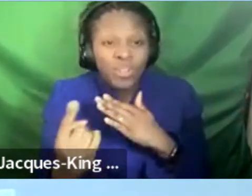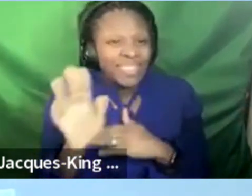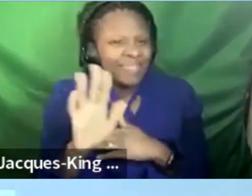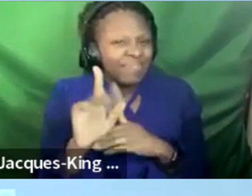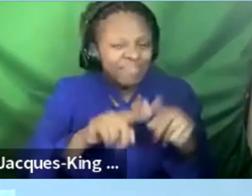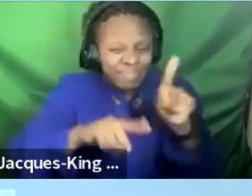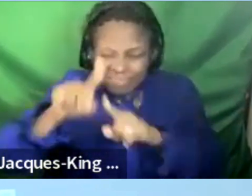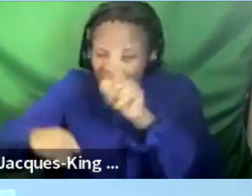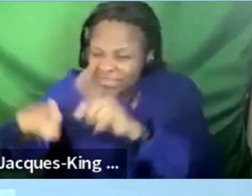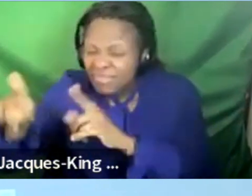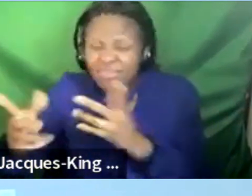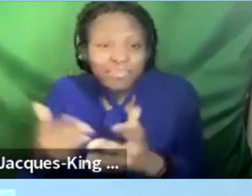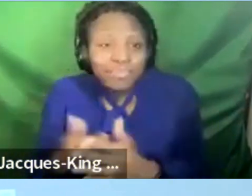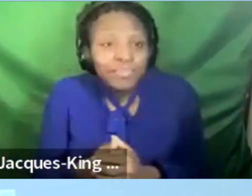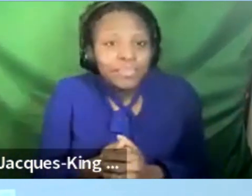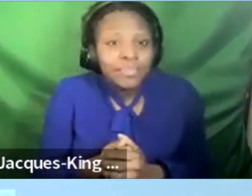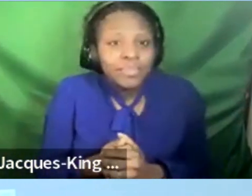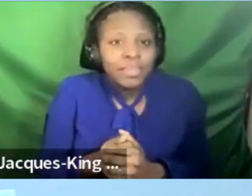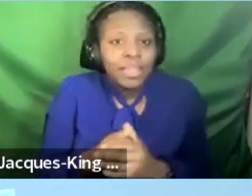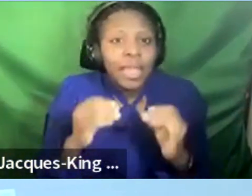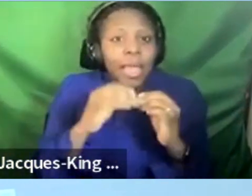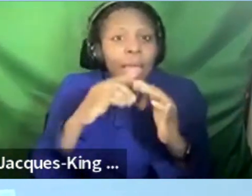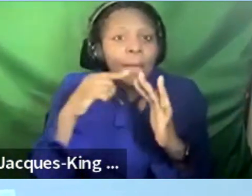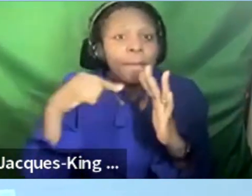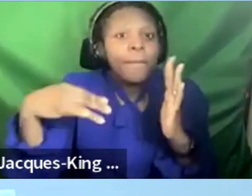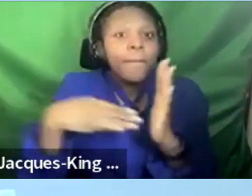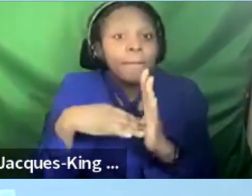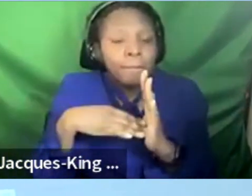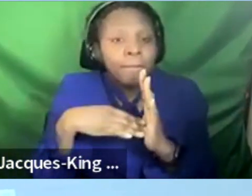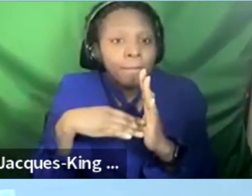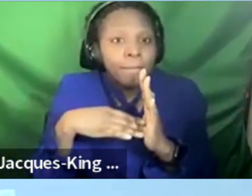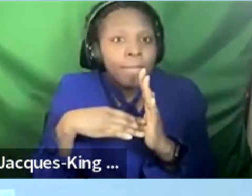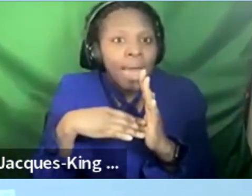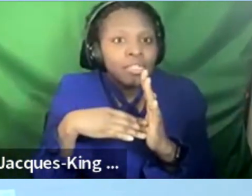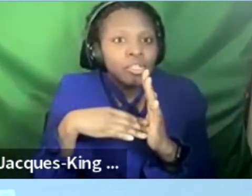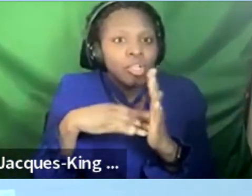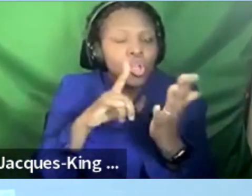it depends on your production, and there's no one way to do it.